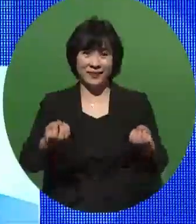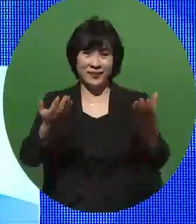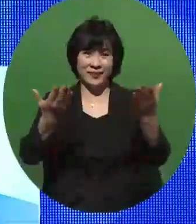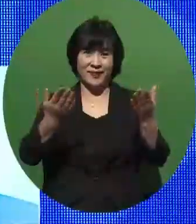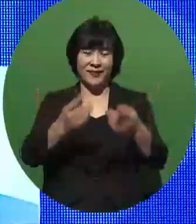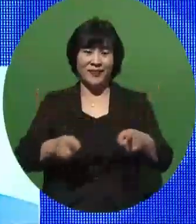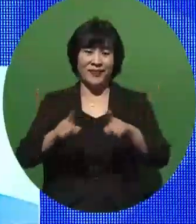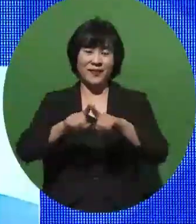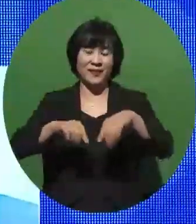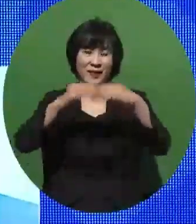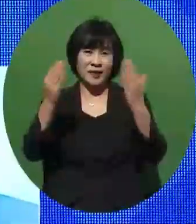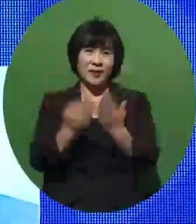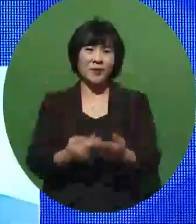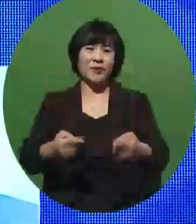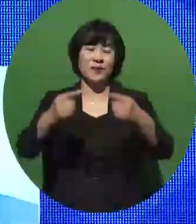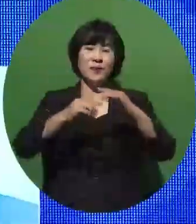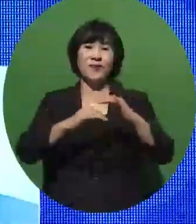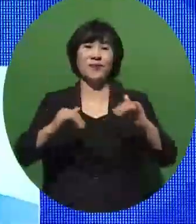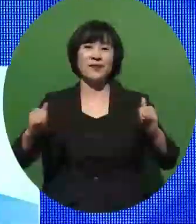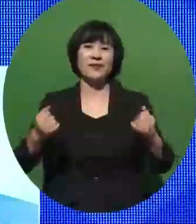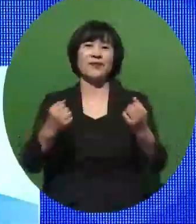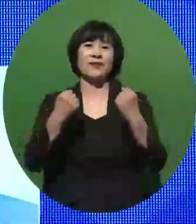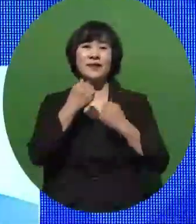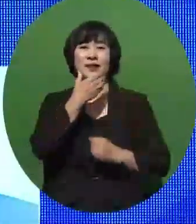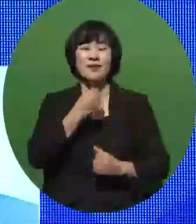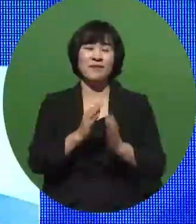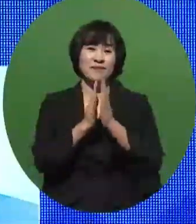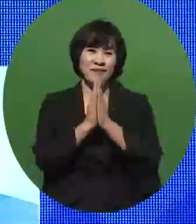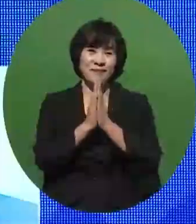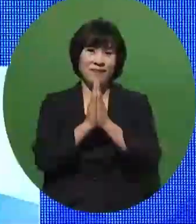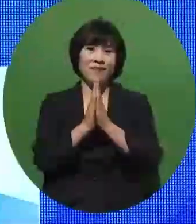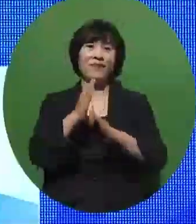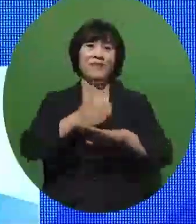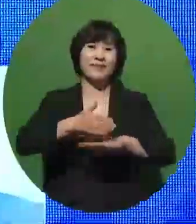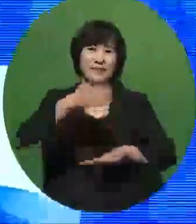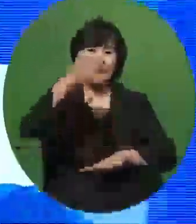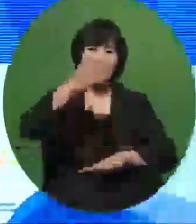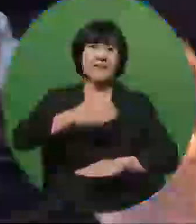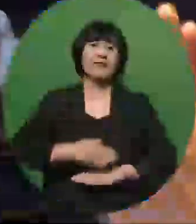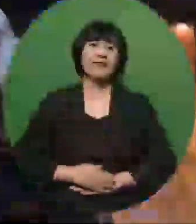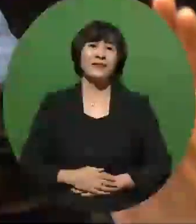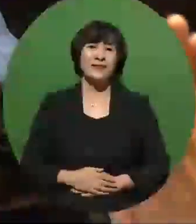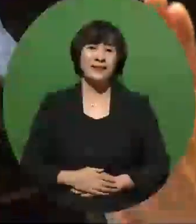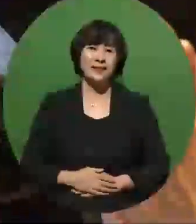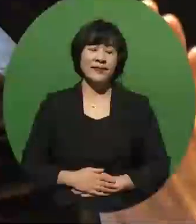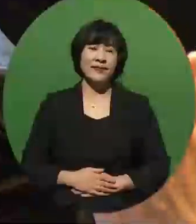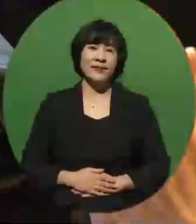Kim Dae-jung Peace Forum 2023 and wish you all health and happiness. Thank you.